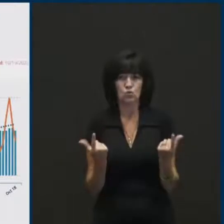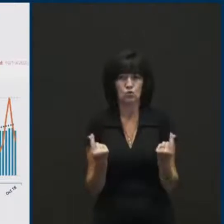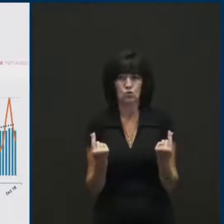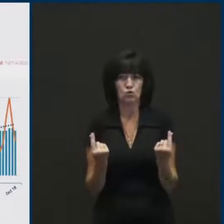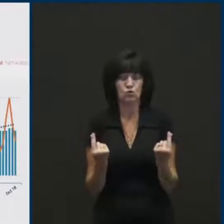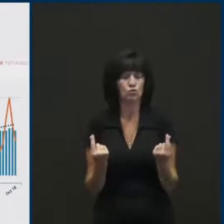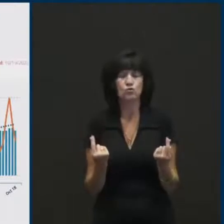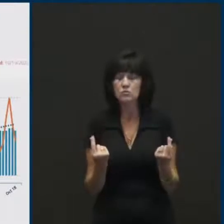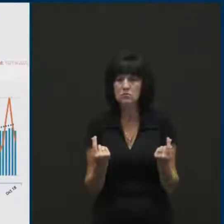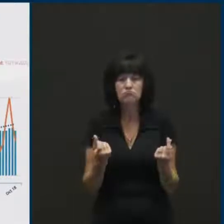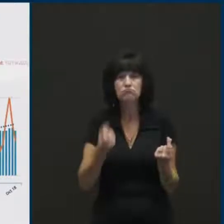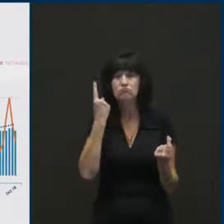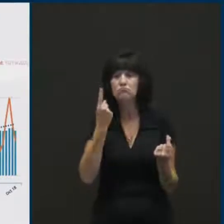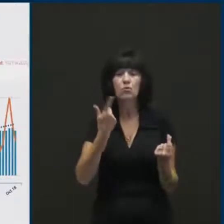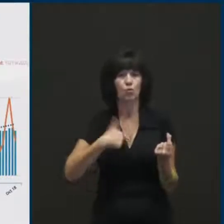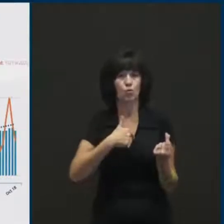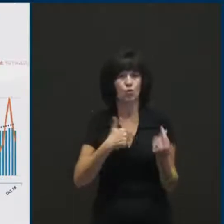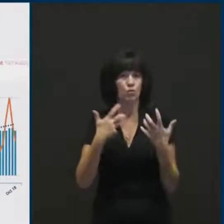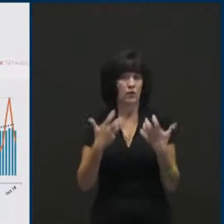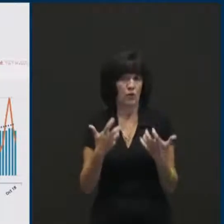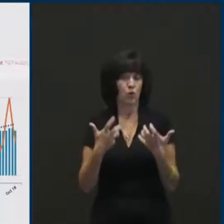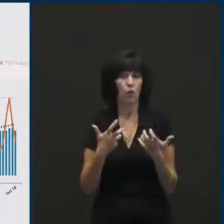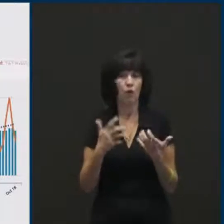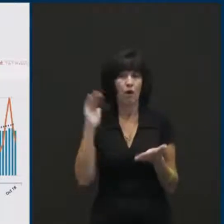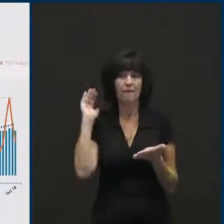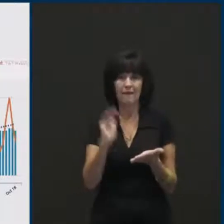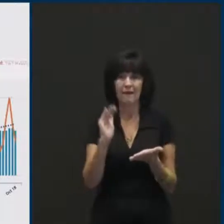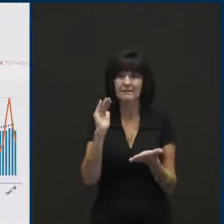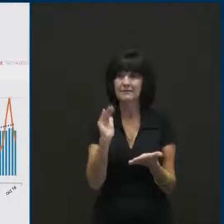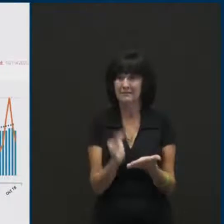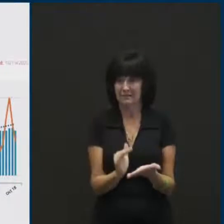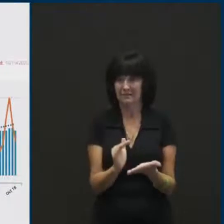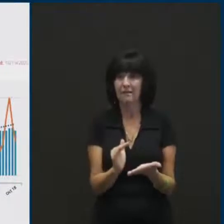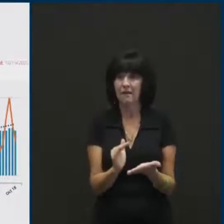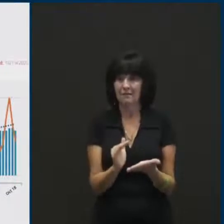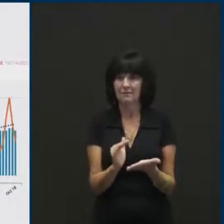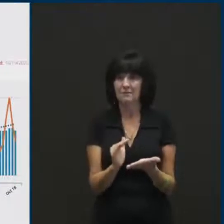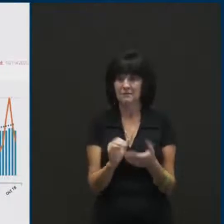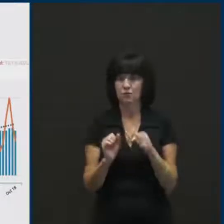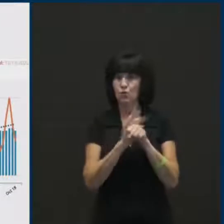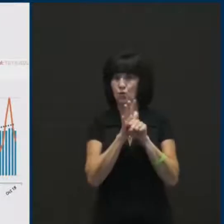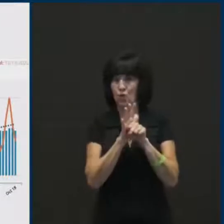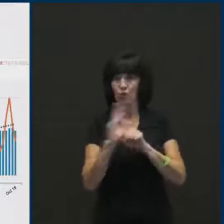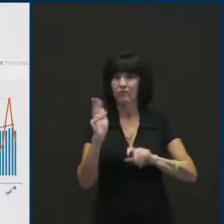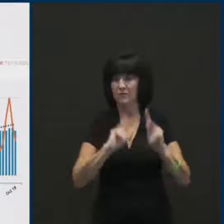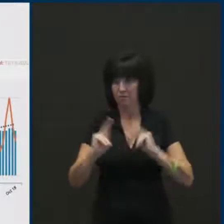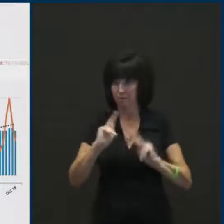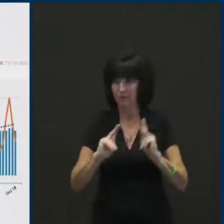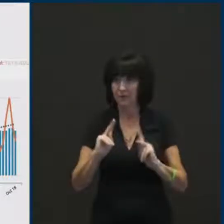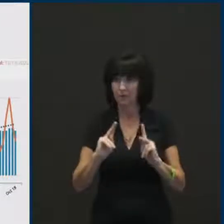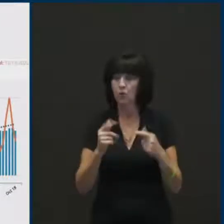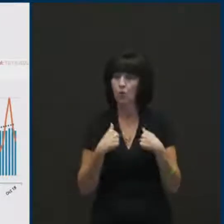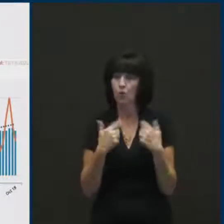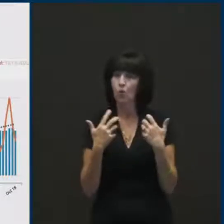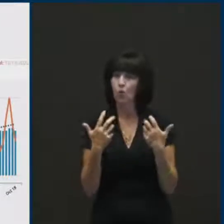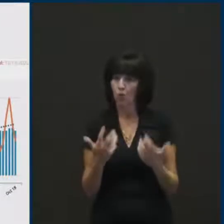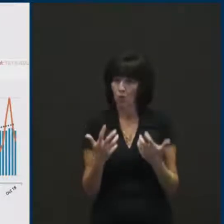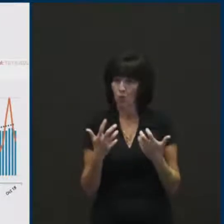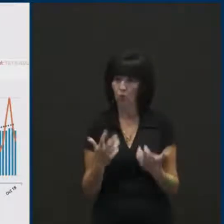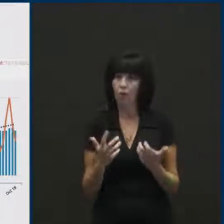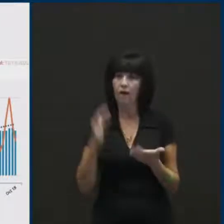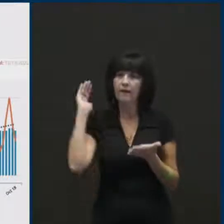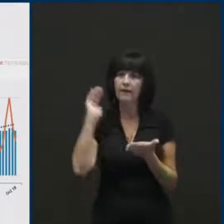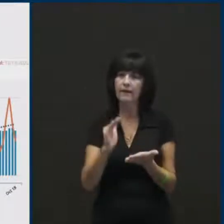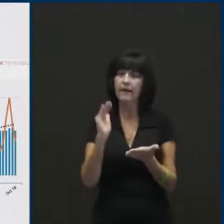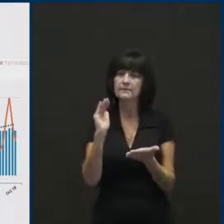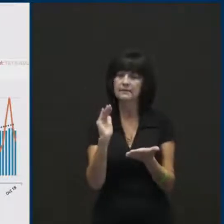cases on a day-to-day basis. We want to have lower percent positives, meaning fewer people testing positive of the